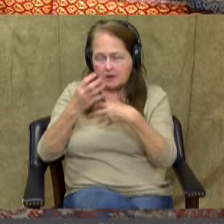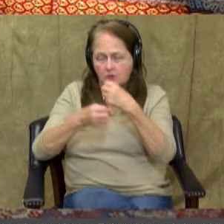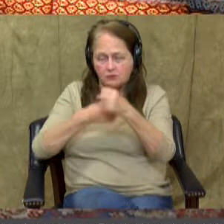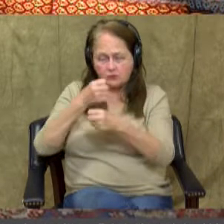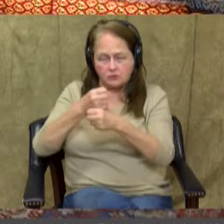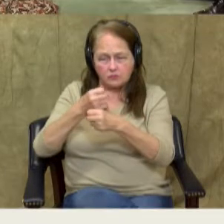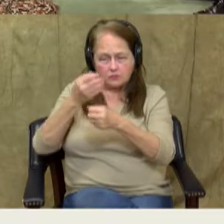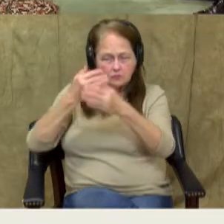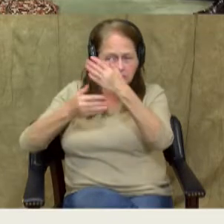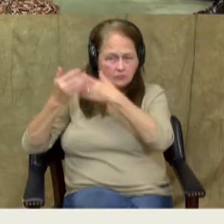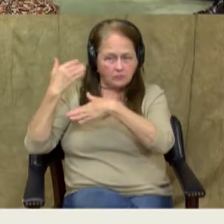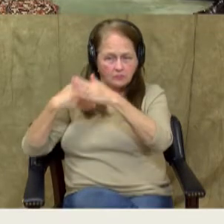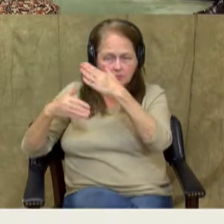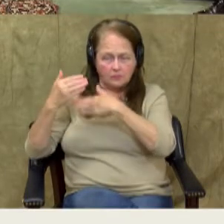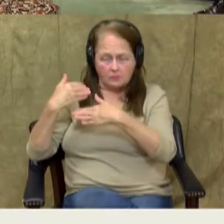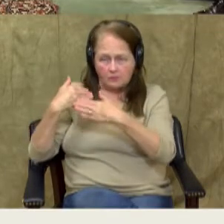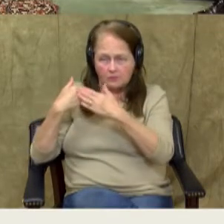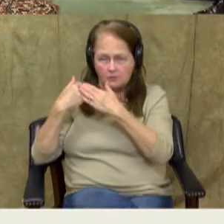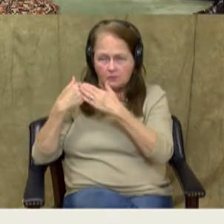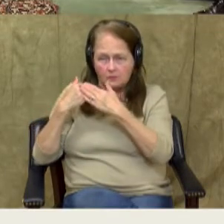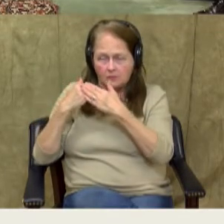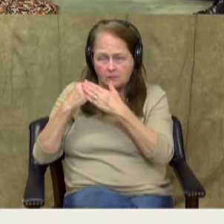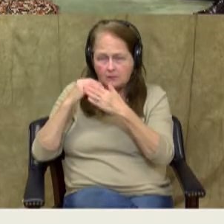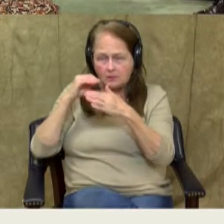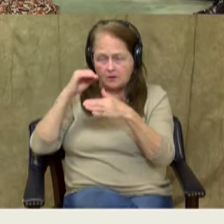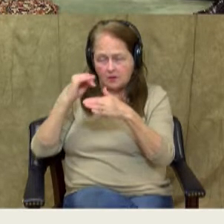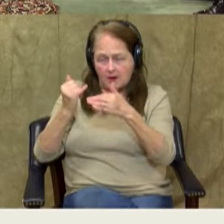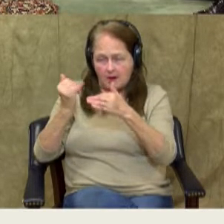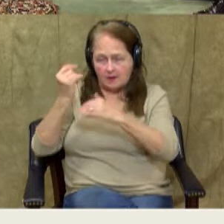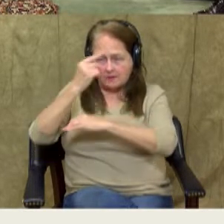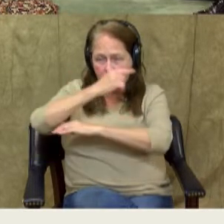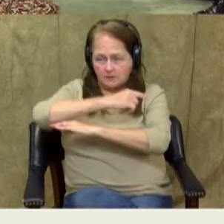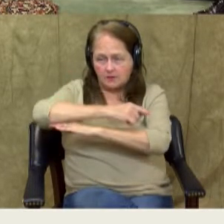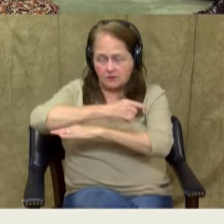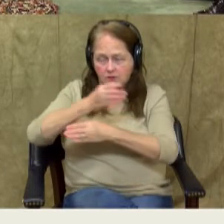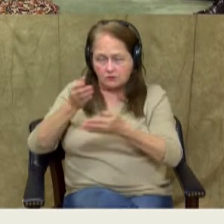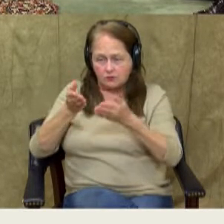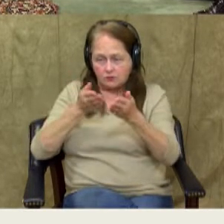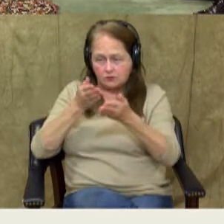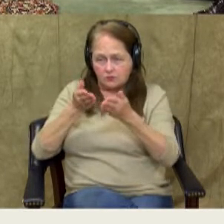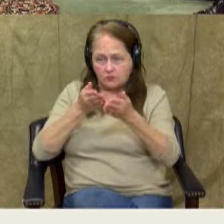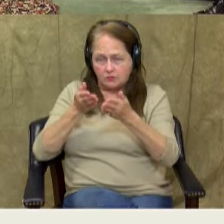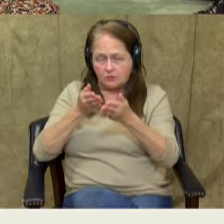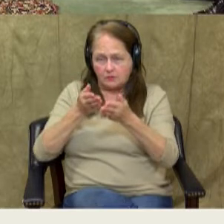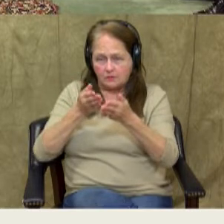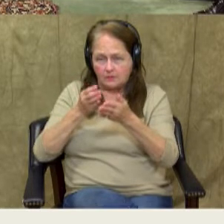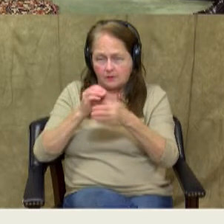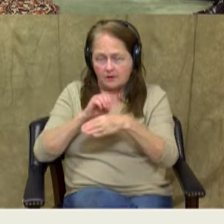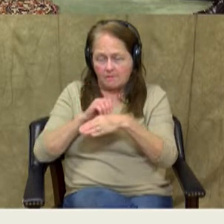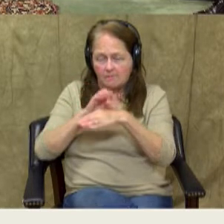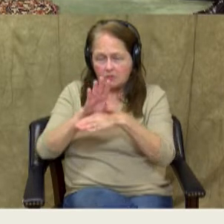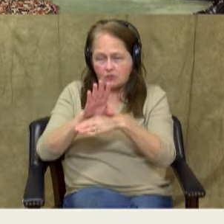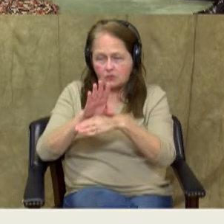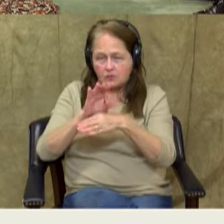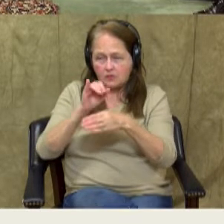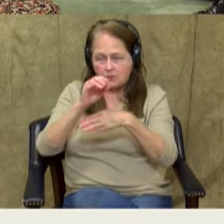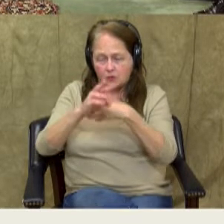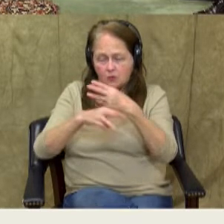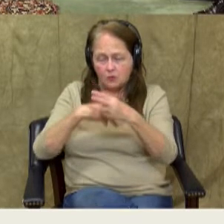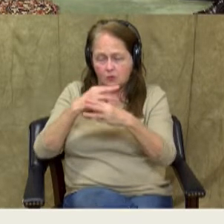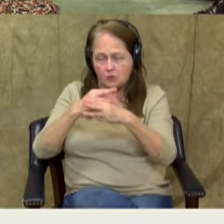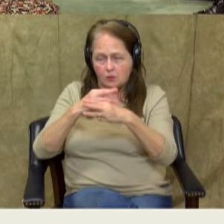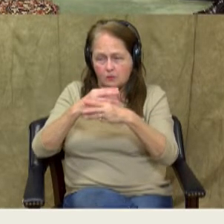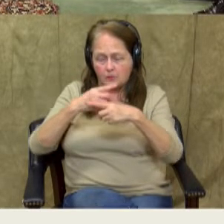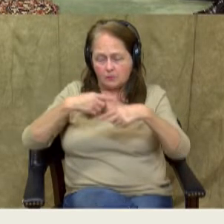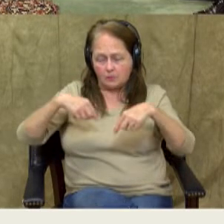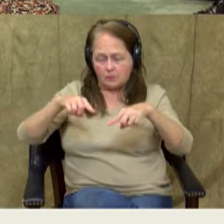in Istanbul, Turkey. And even today, they serve as centers of influence in the region and the world. It's